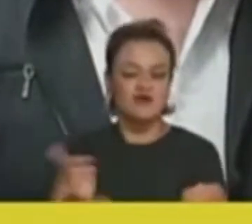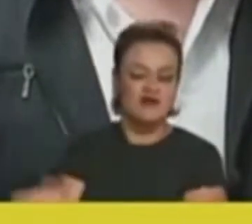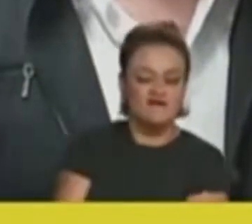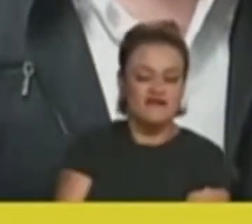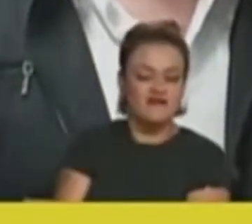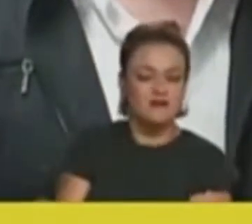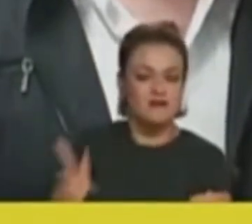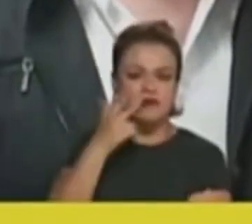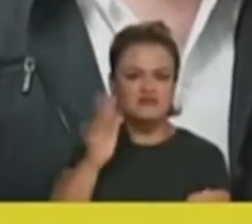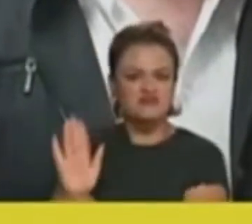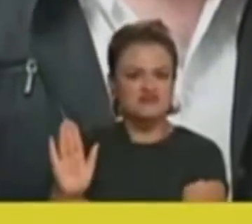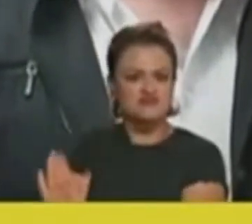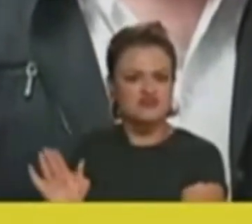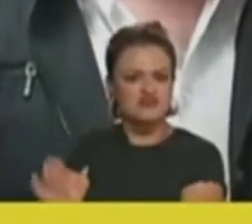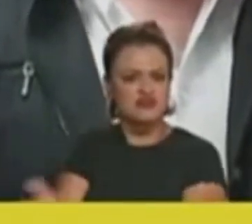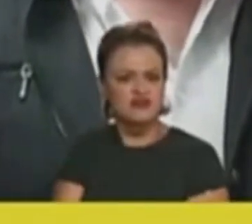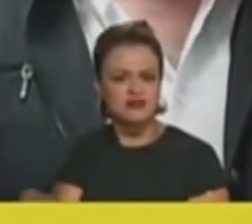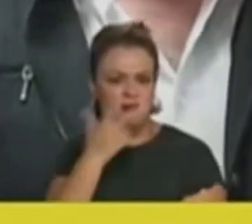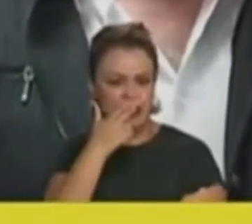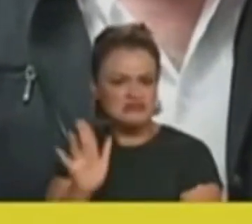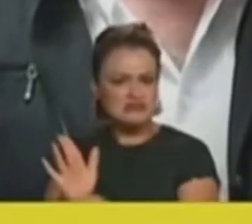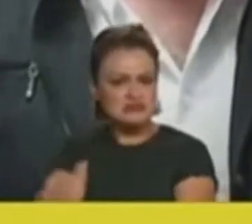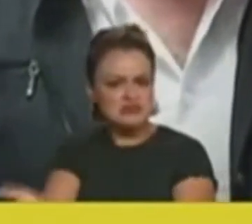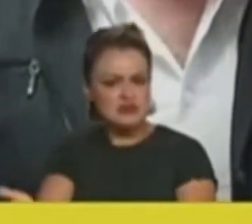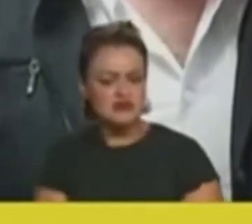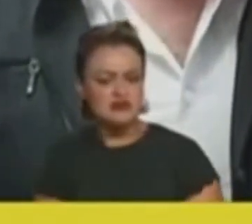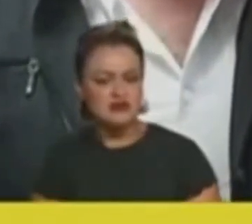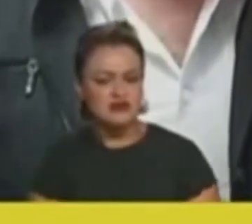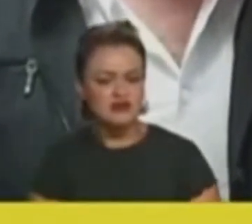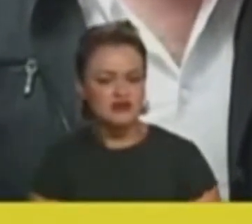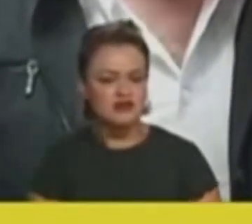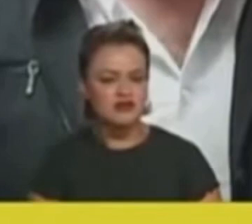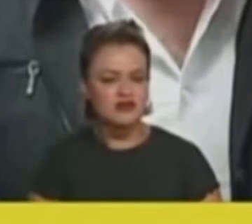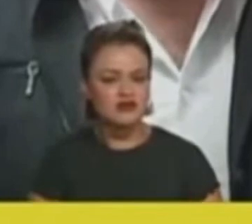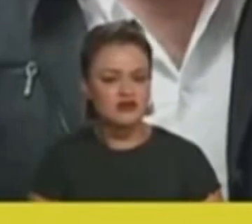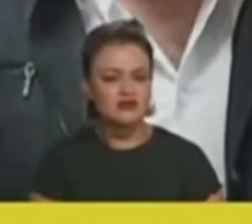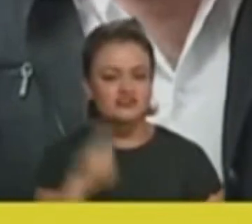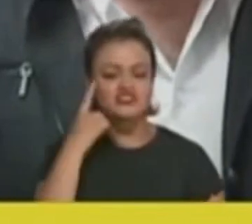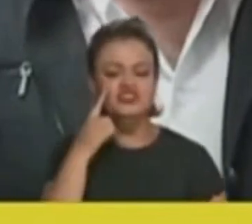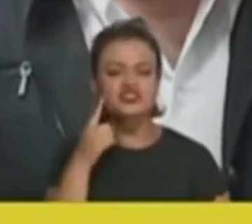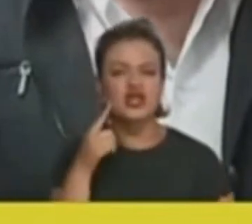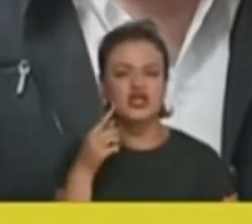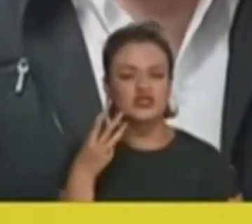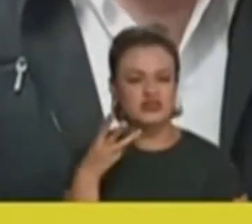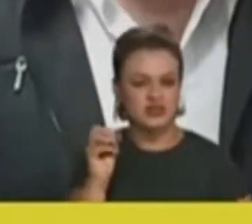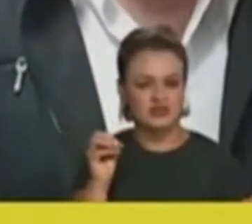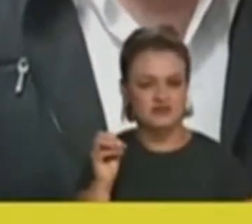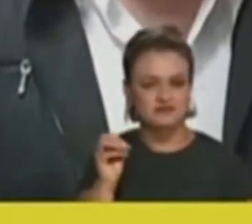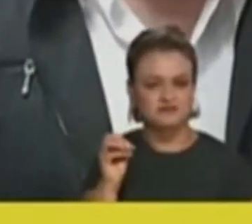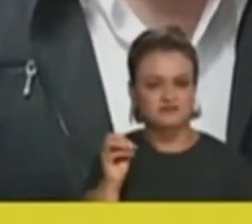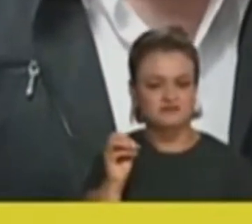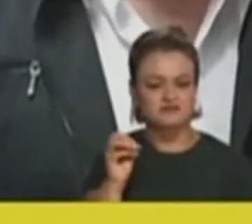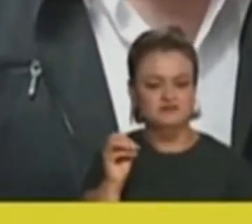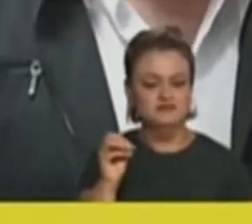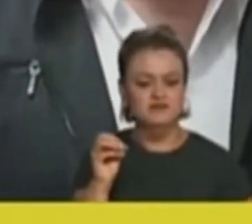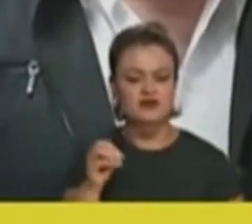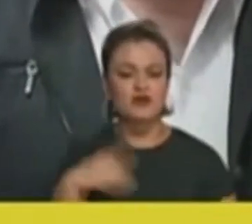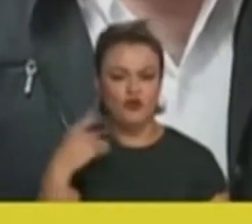The 30th, in my inauguration, the day before, Brasilia